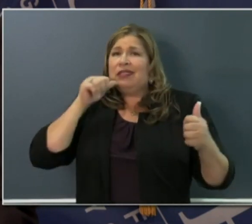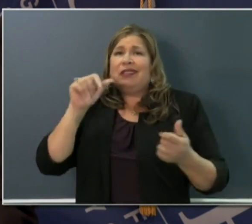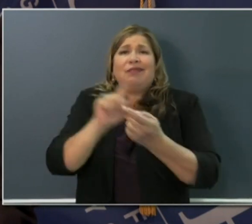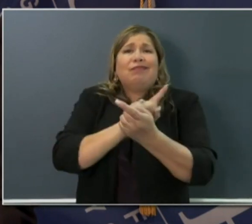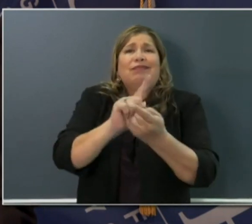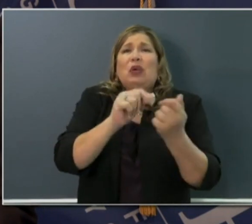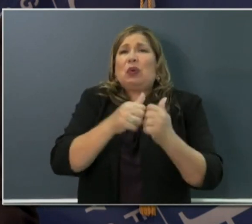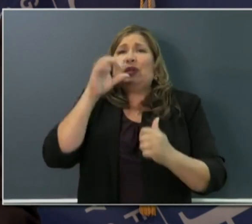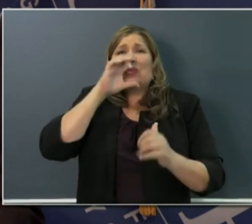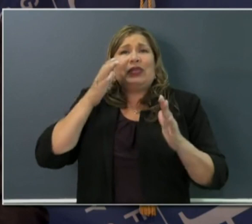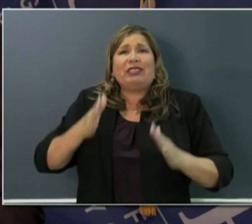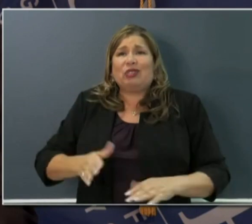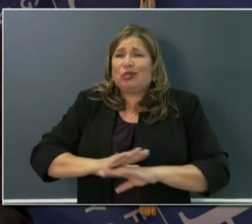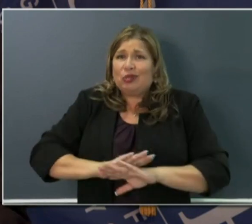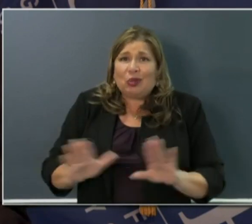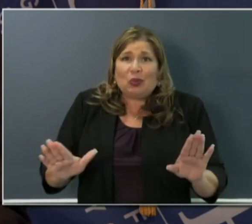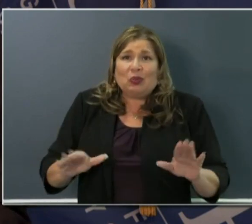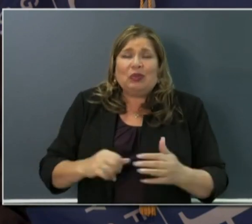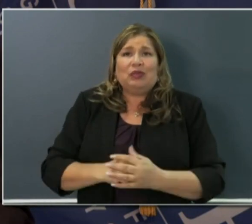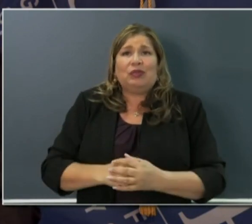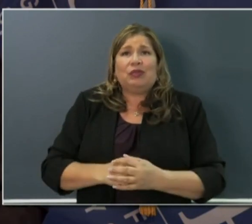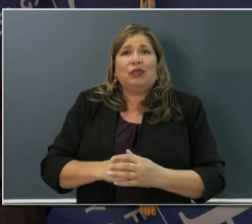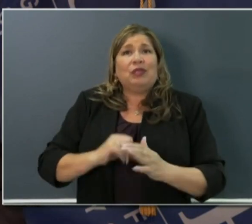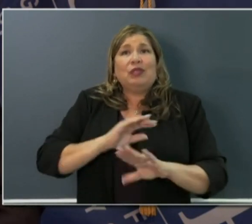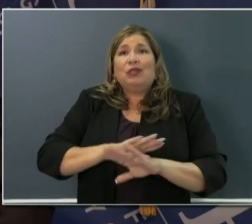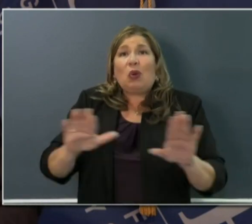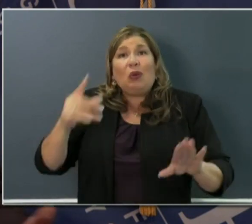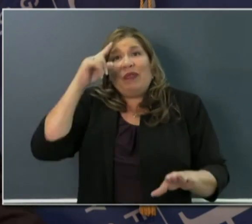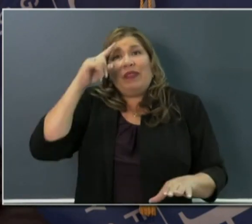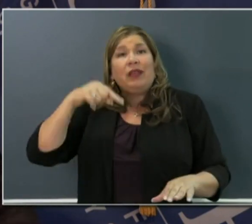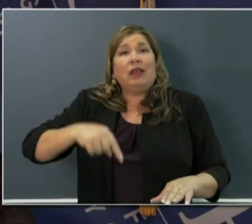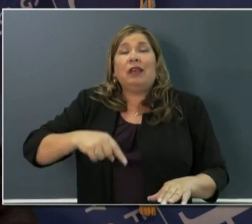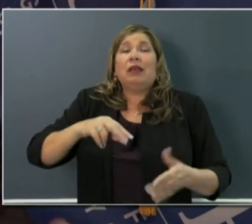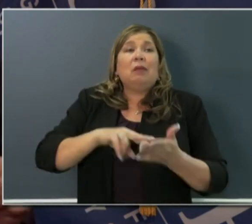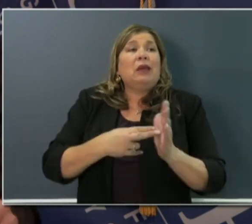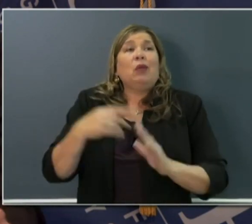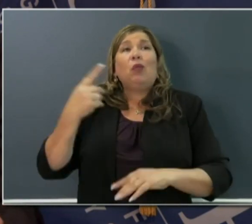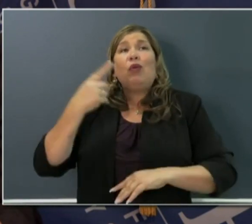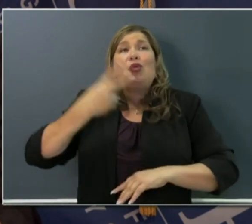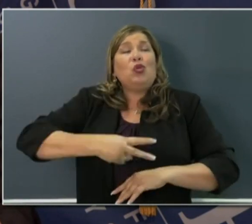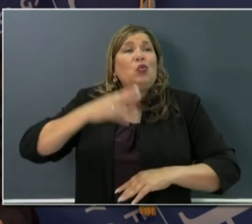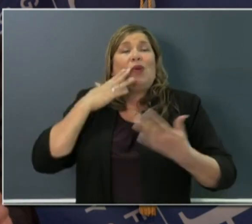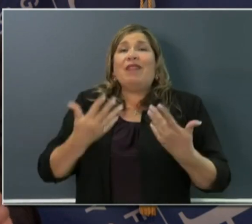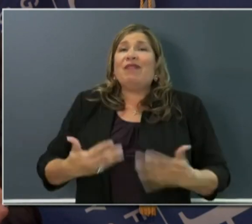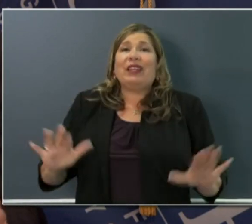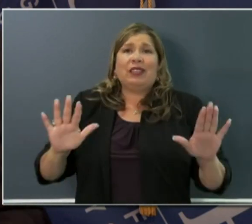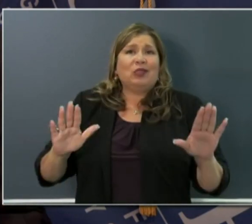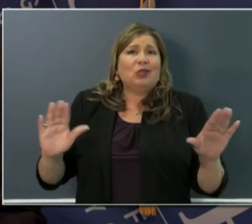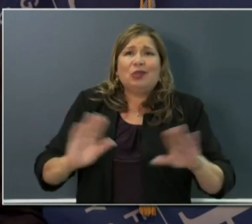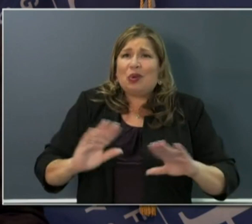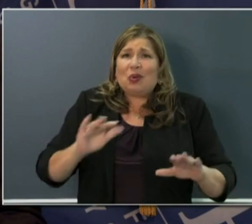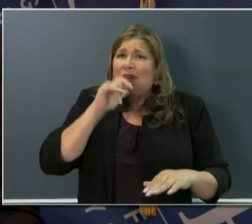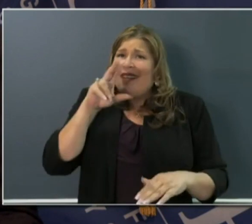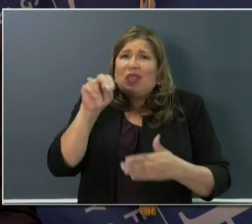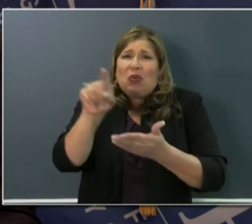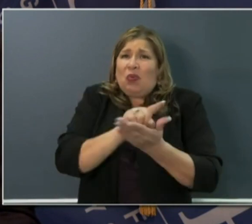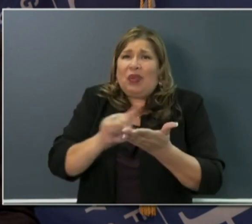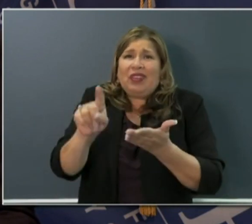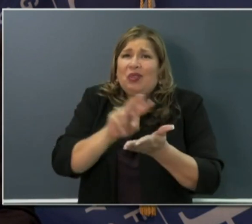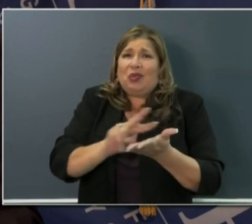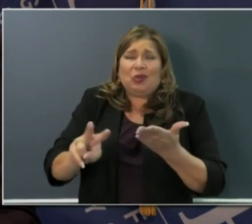mix. And don't think for a second that we're a day or two away from lifting that order. We're not. We're not even a week or two